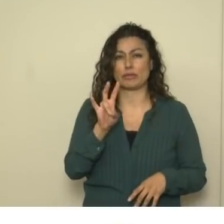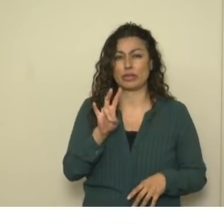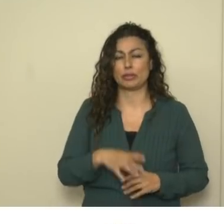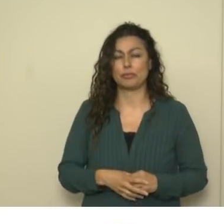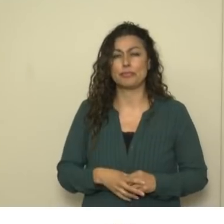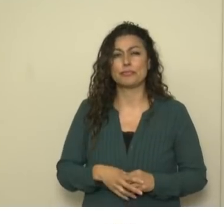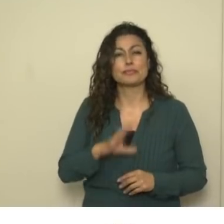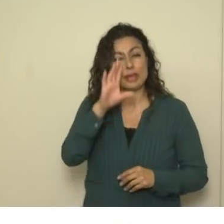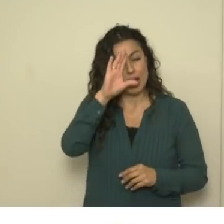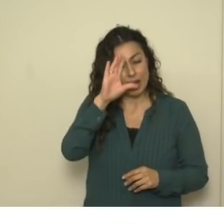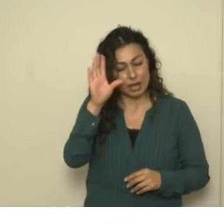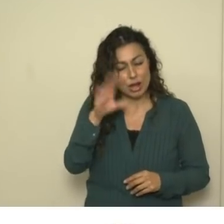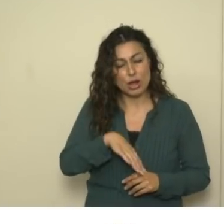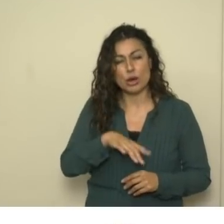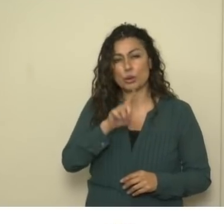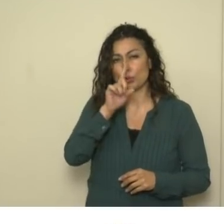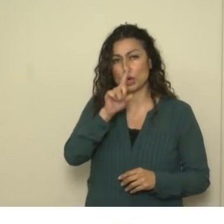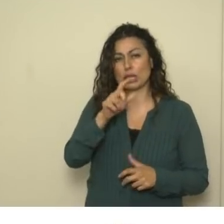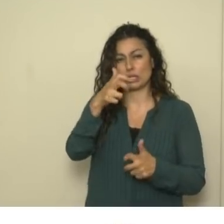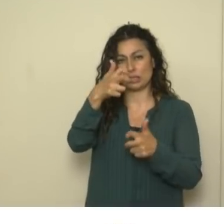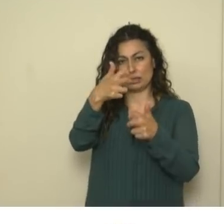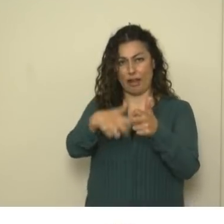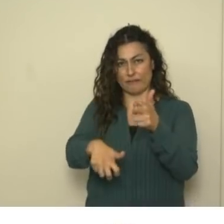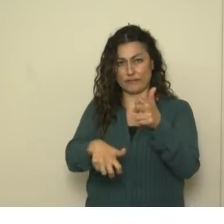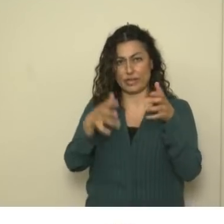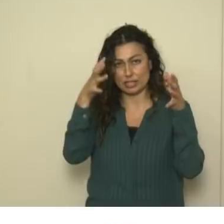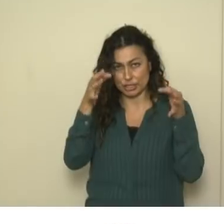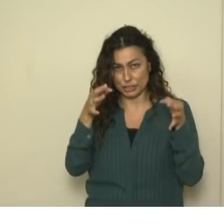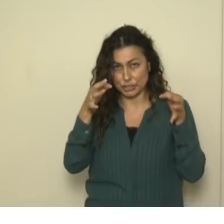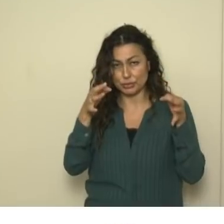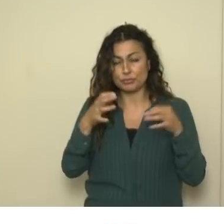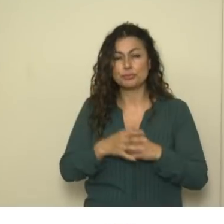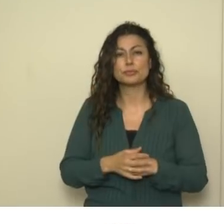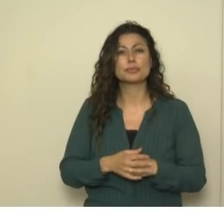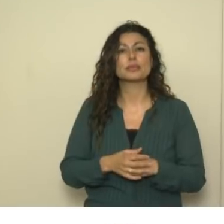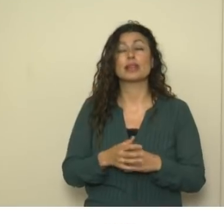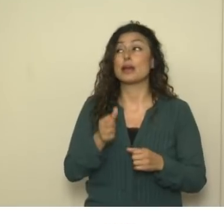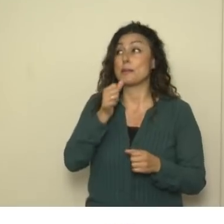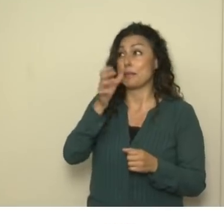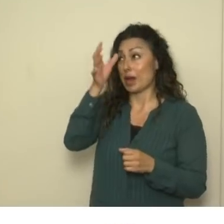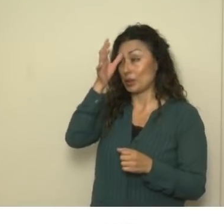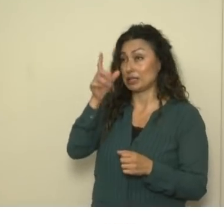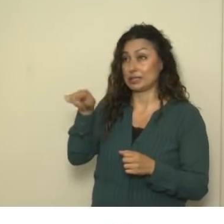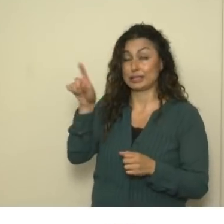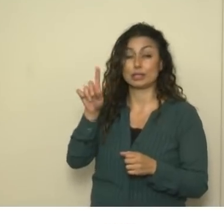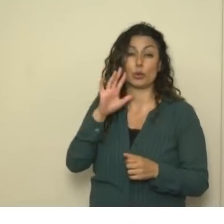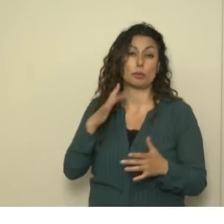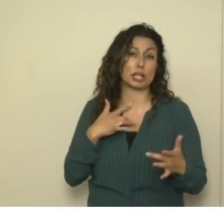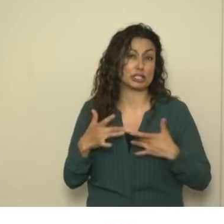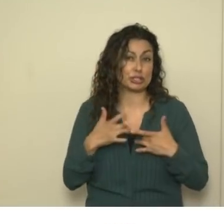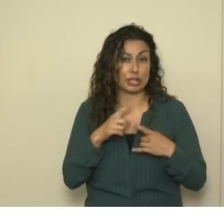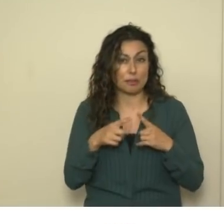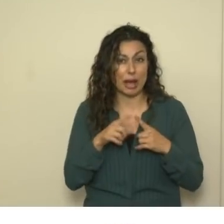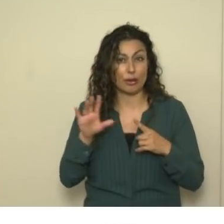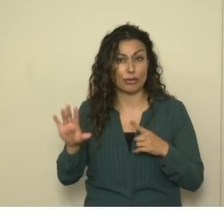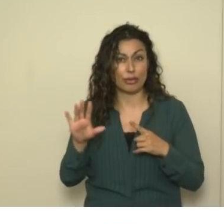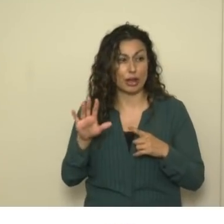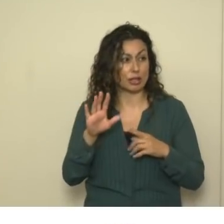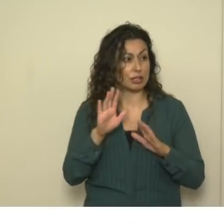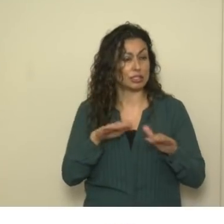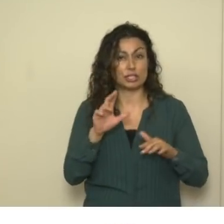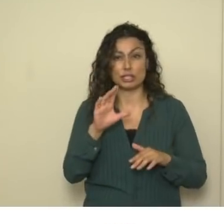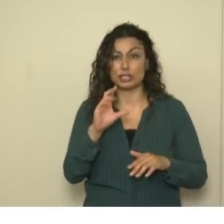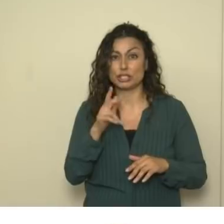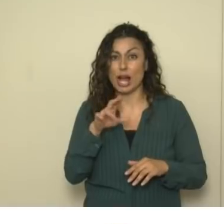I know that this is a really hard decision. There are parents who are going to be concerned about childcare. We're working on